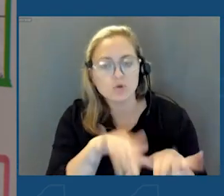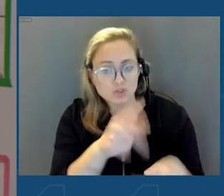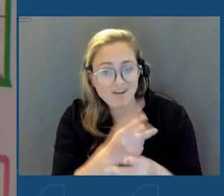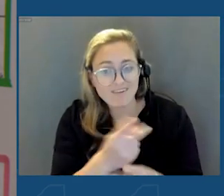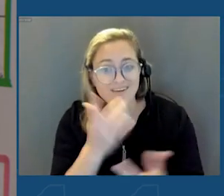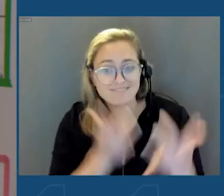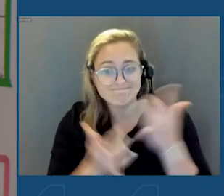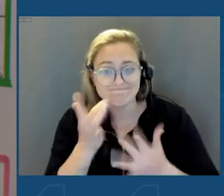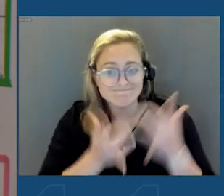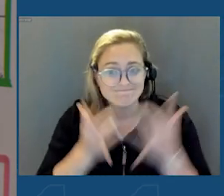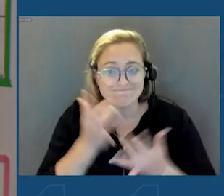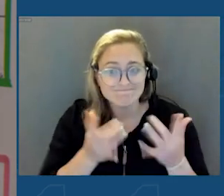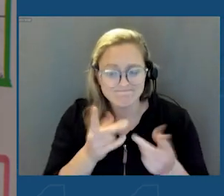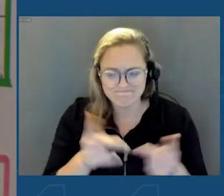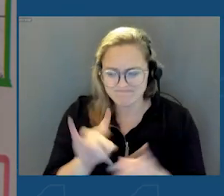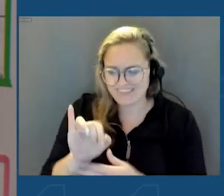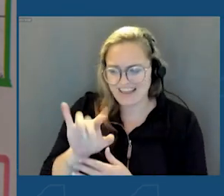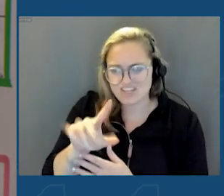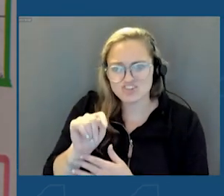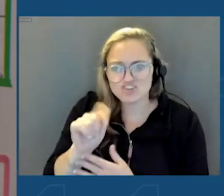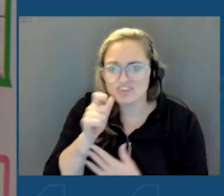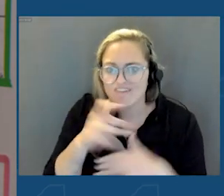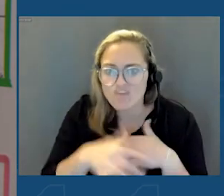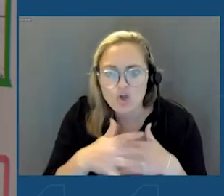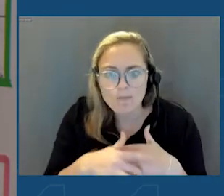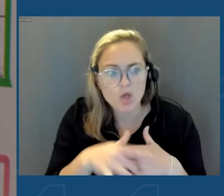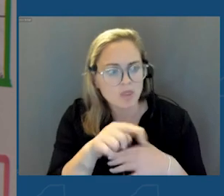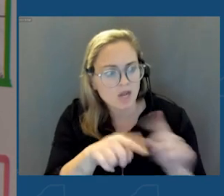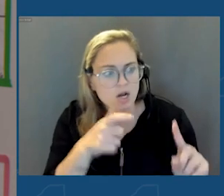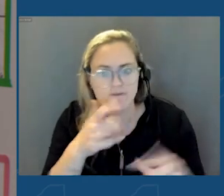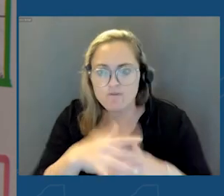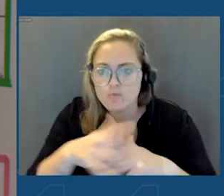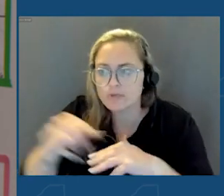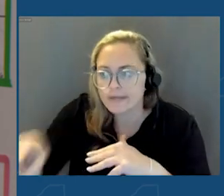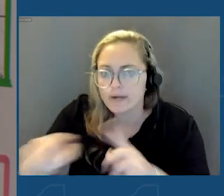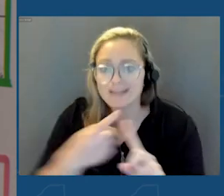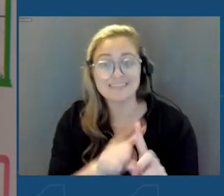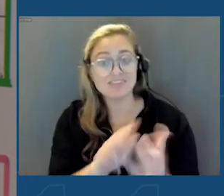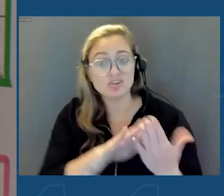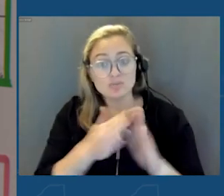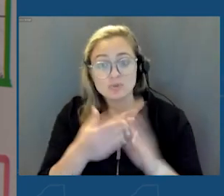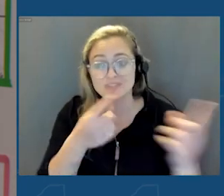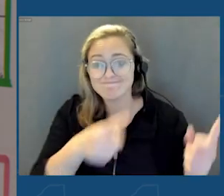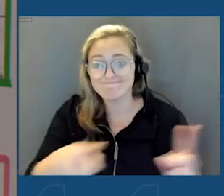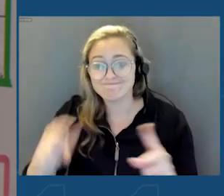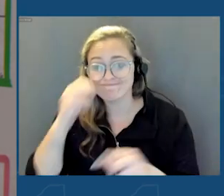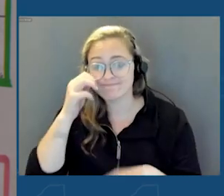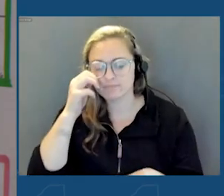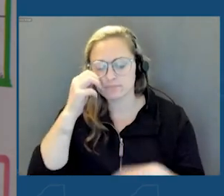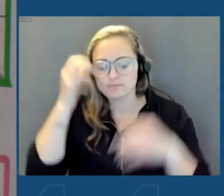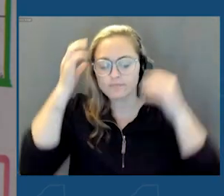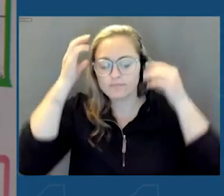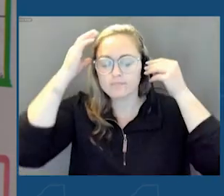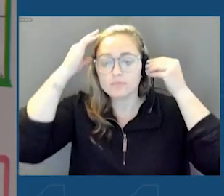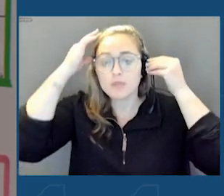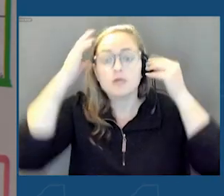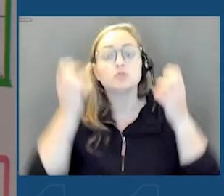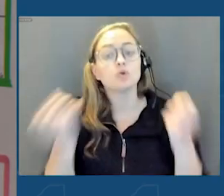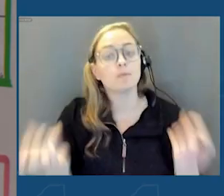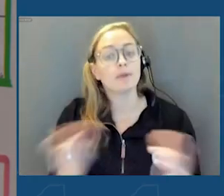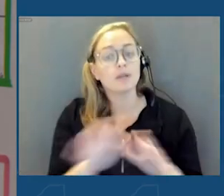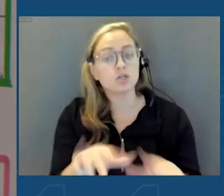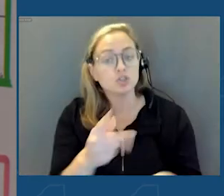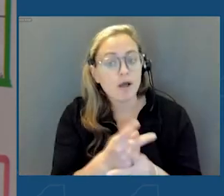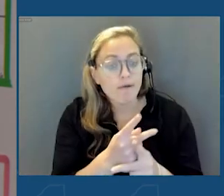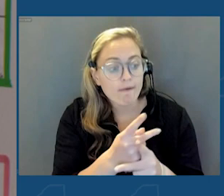not something you read about. This is happening in communities all over our state. So a lot of caregivers couldn't find child care for their own